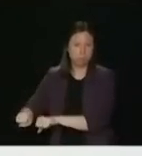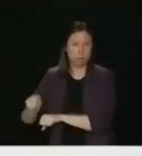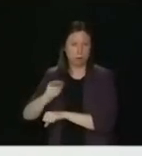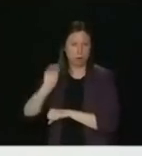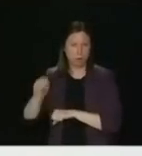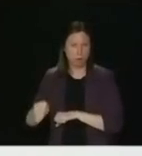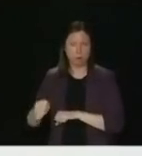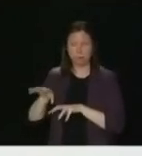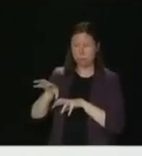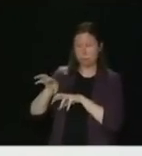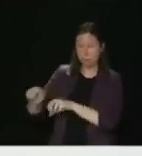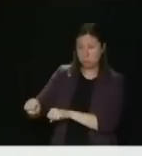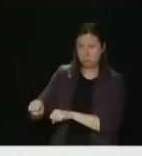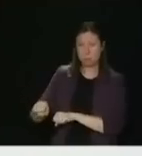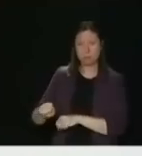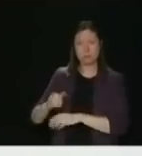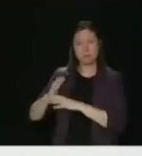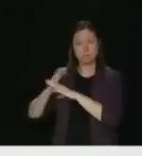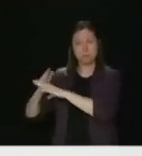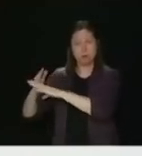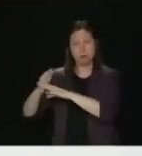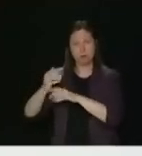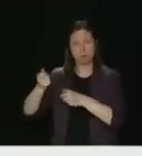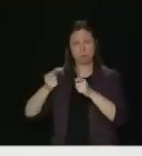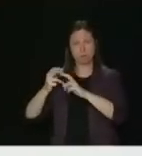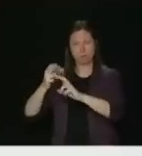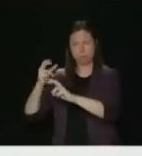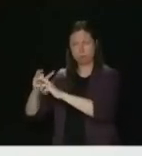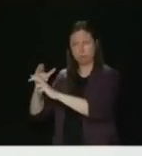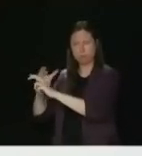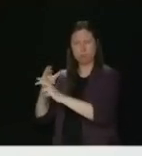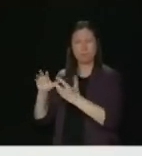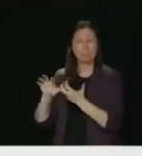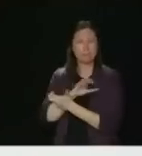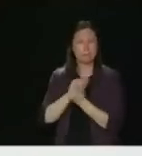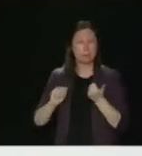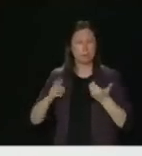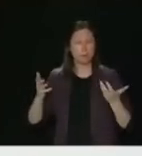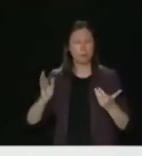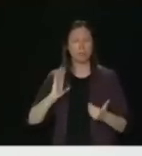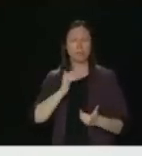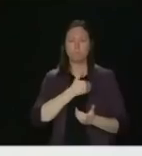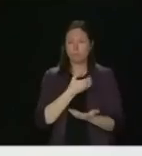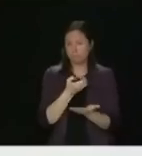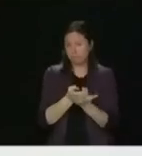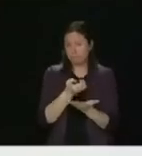This siege and these blockades are causing major damage to our economy